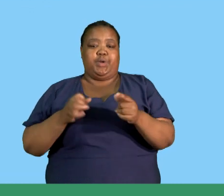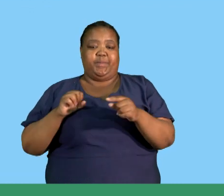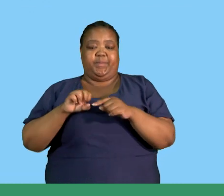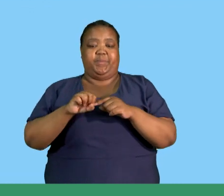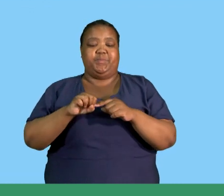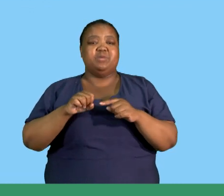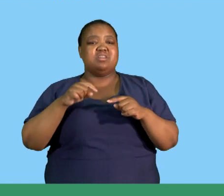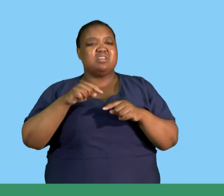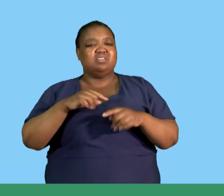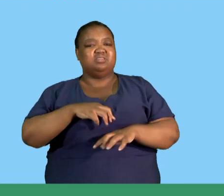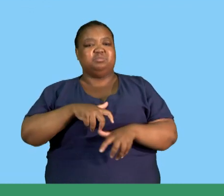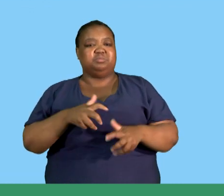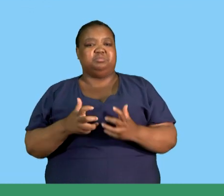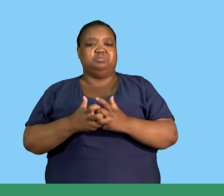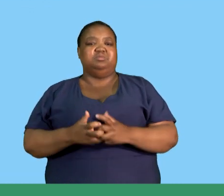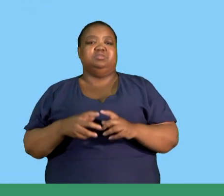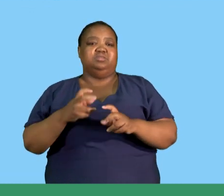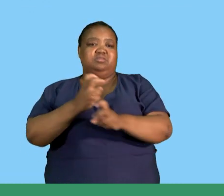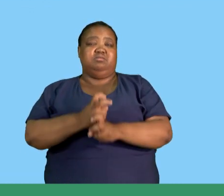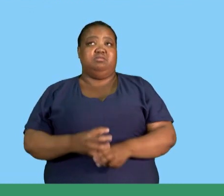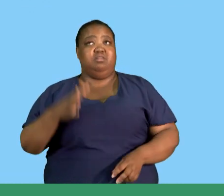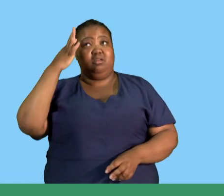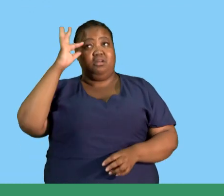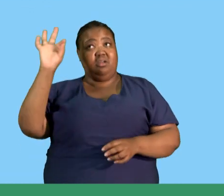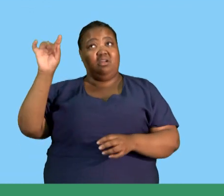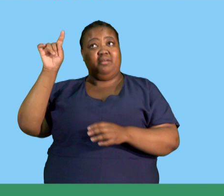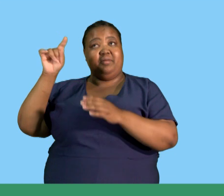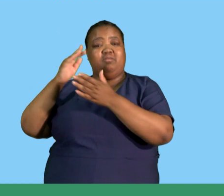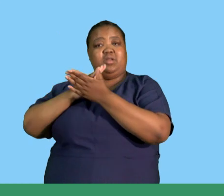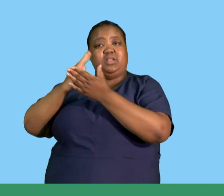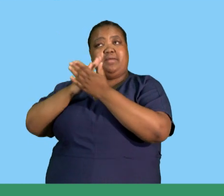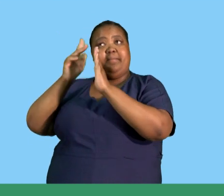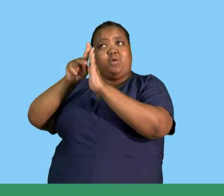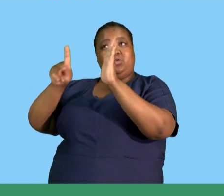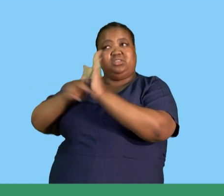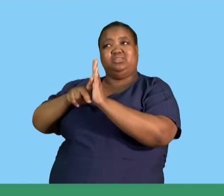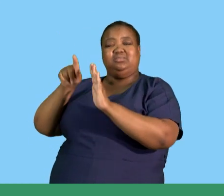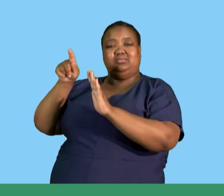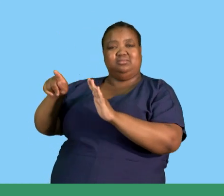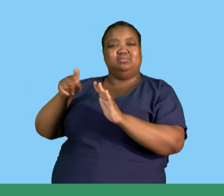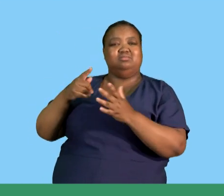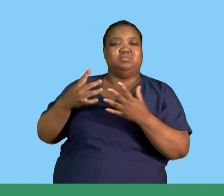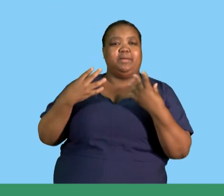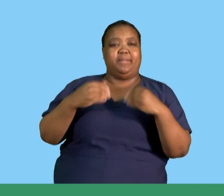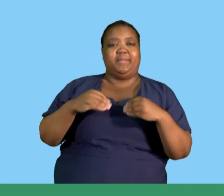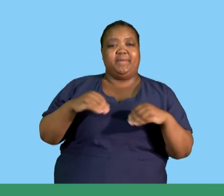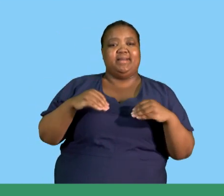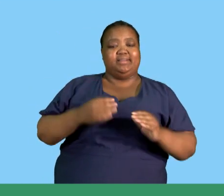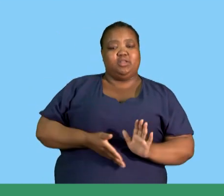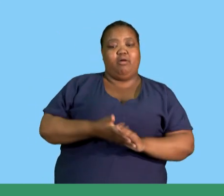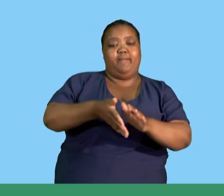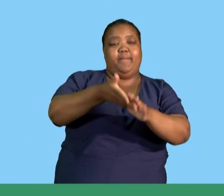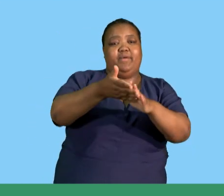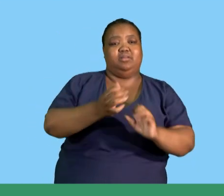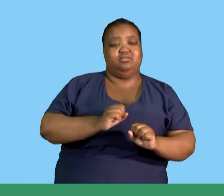second challenge says some government policies affect the business operations of ZC. So what is the keyword here?